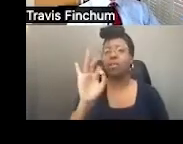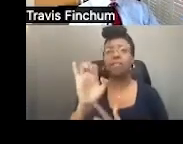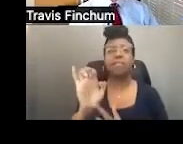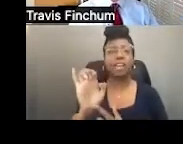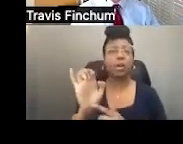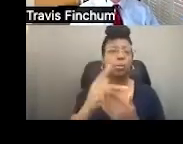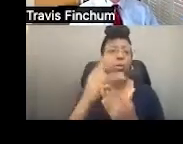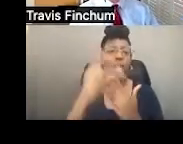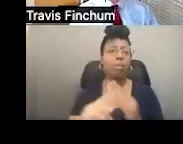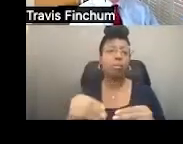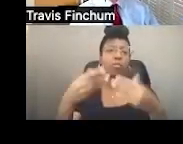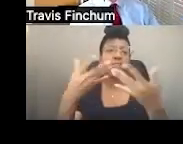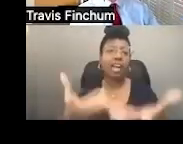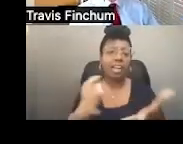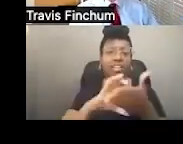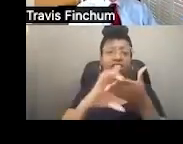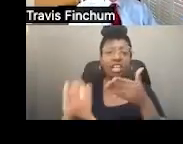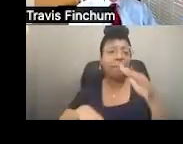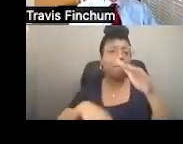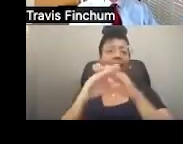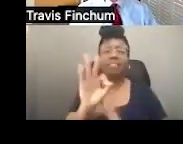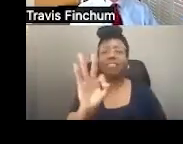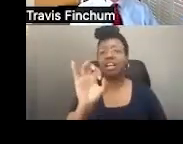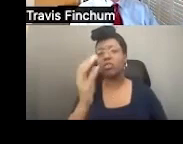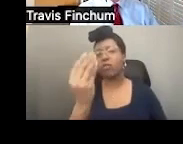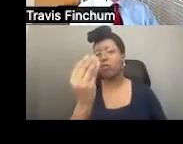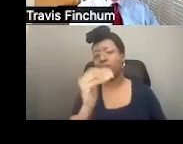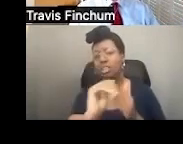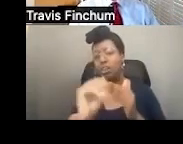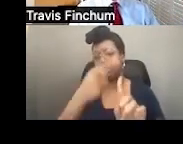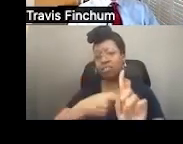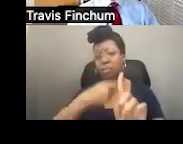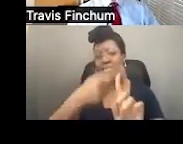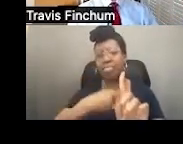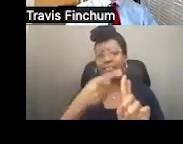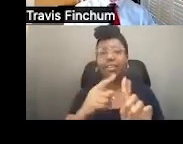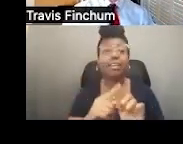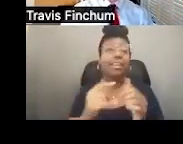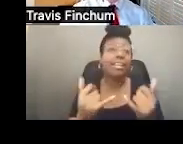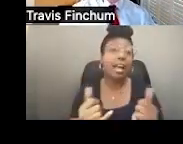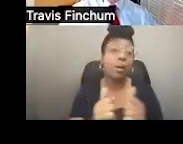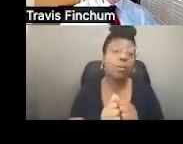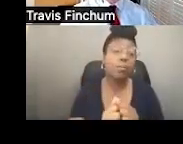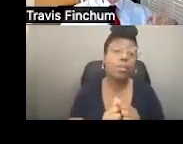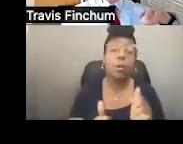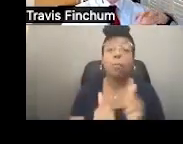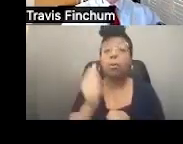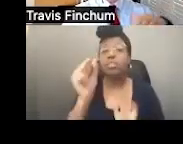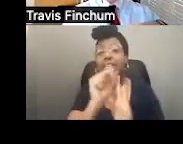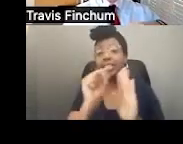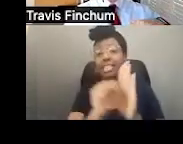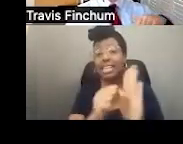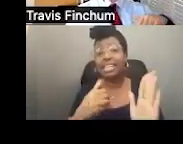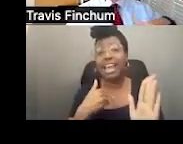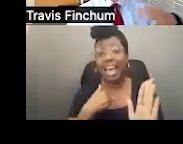that provides a maximum check of $914 a month. The majority of states have a